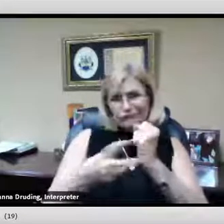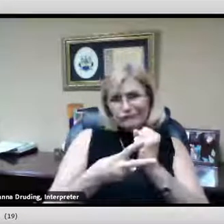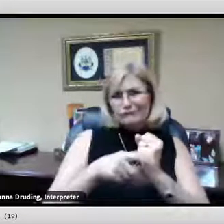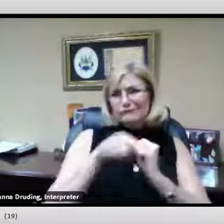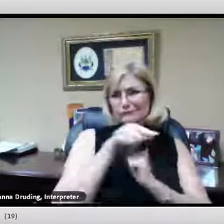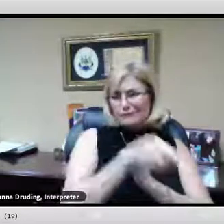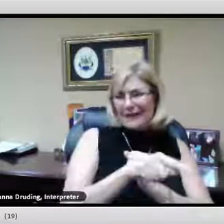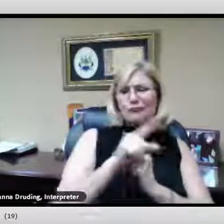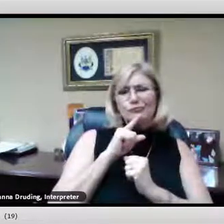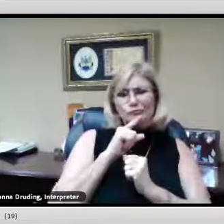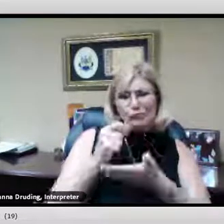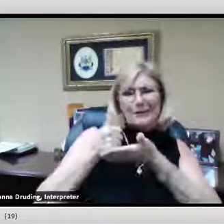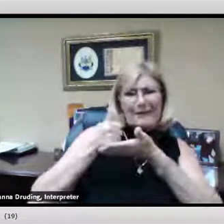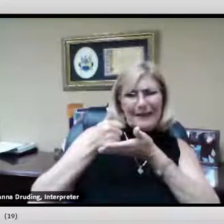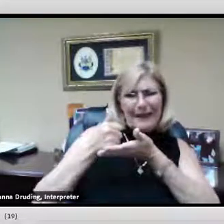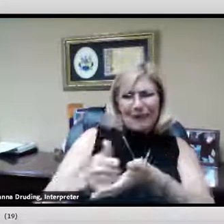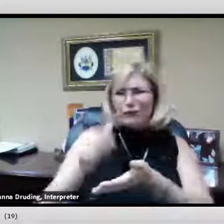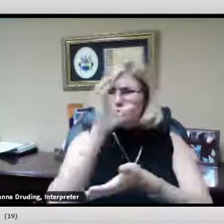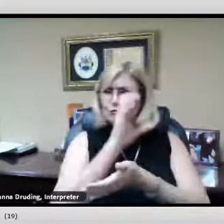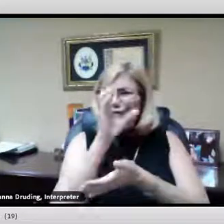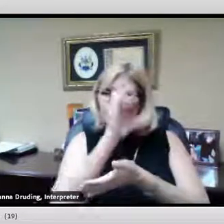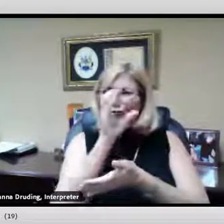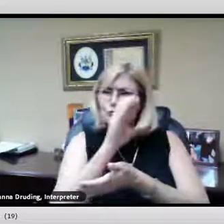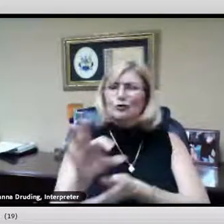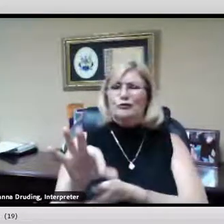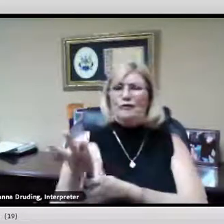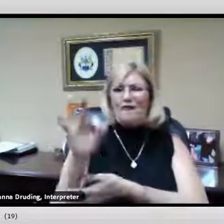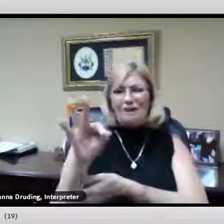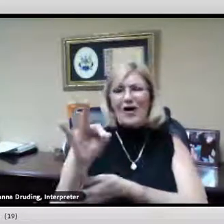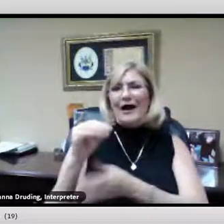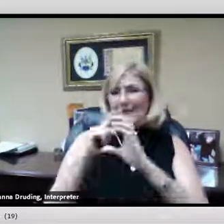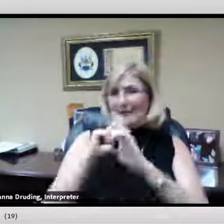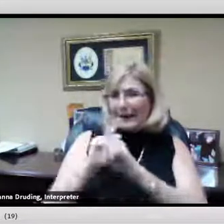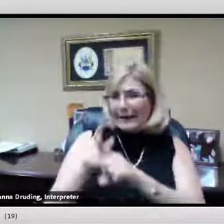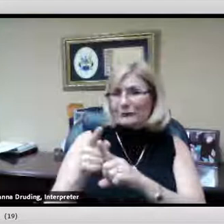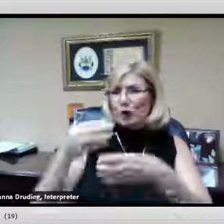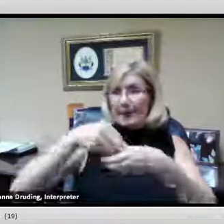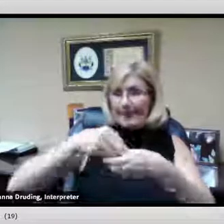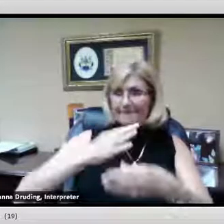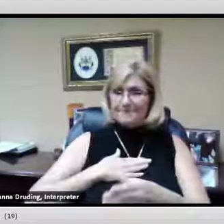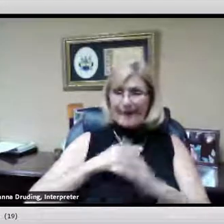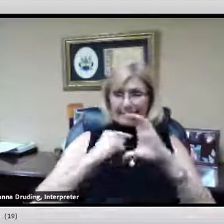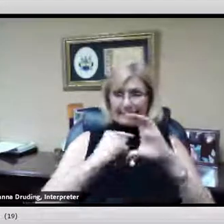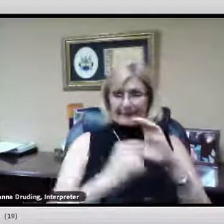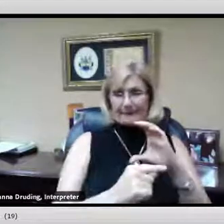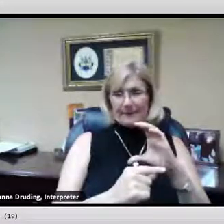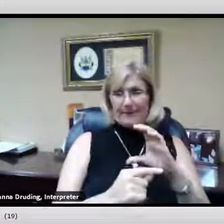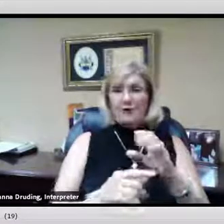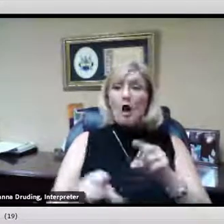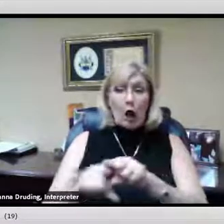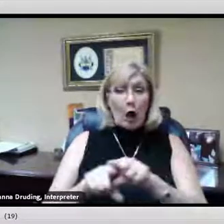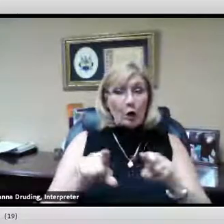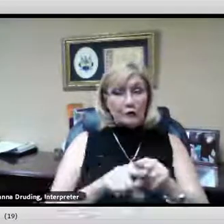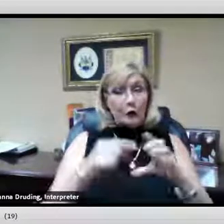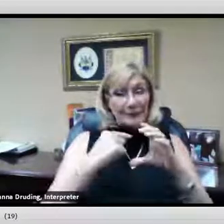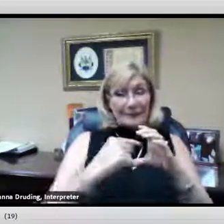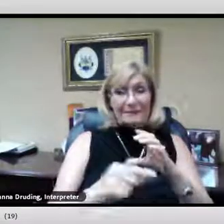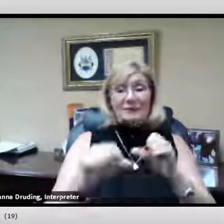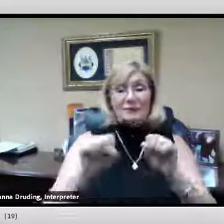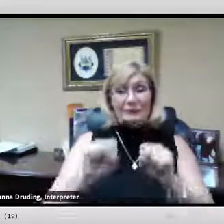for that being able to search and find an answer in my email. They also, emails can be very